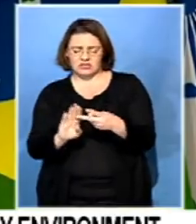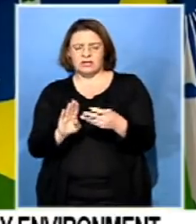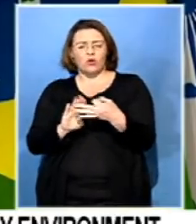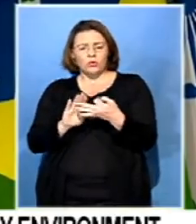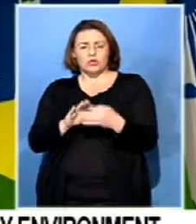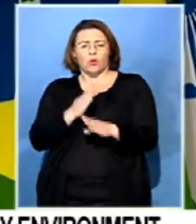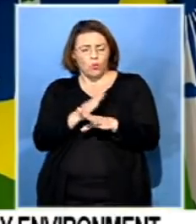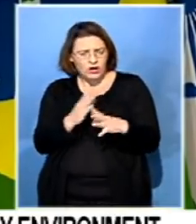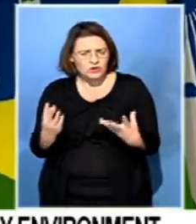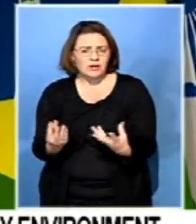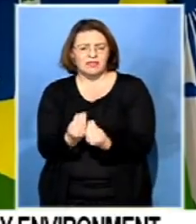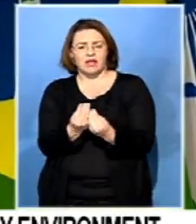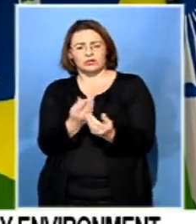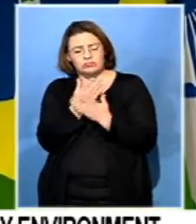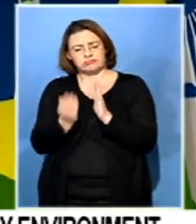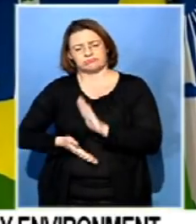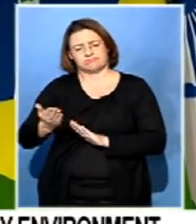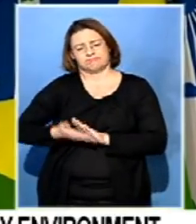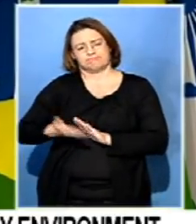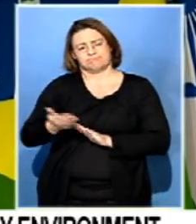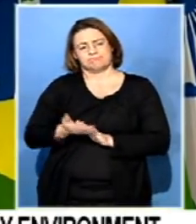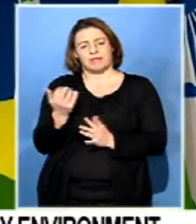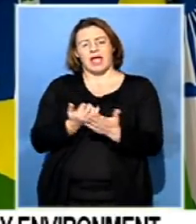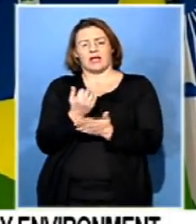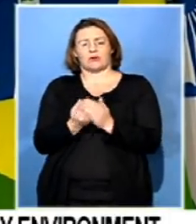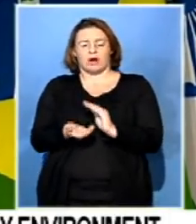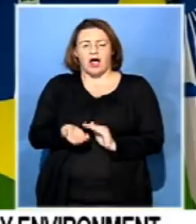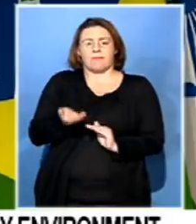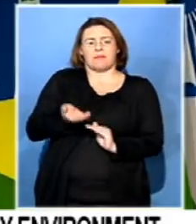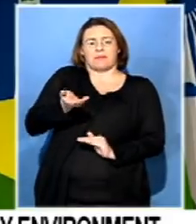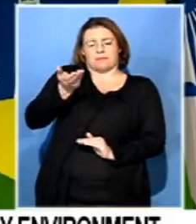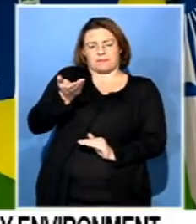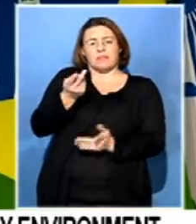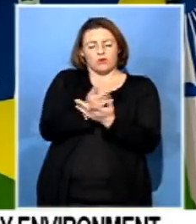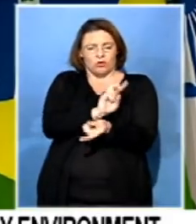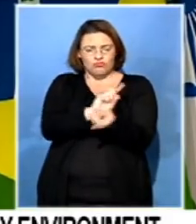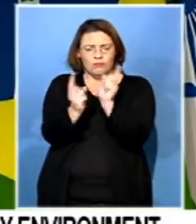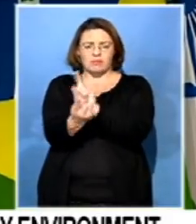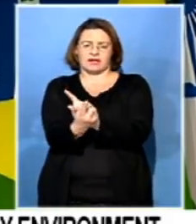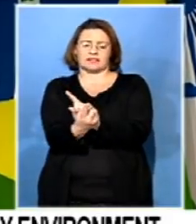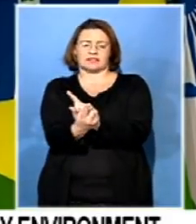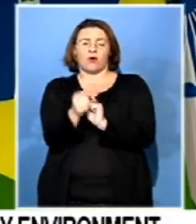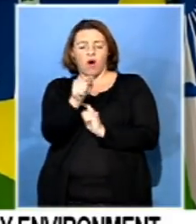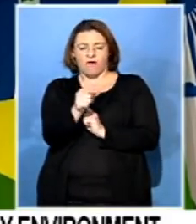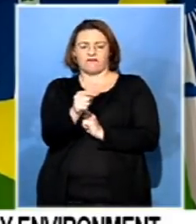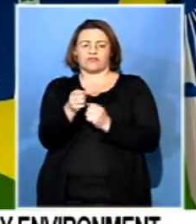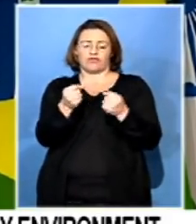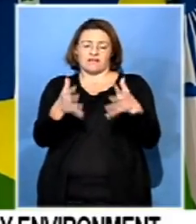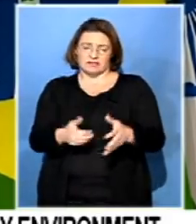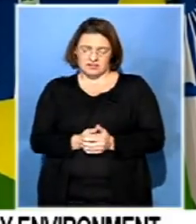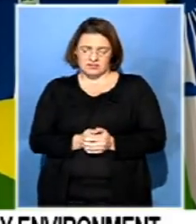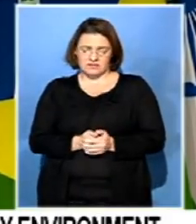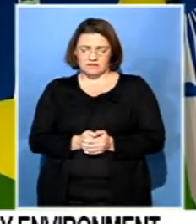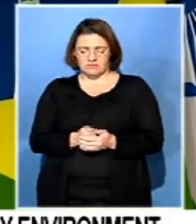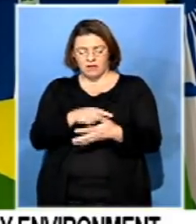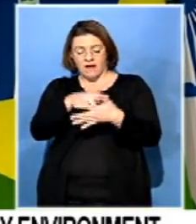joint efforts to accelerate economic upgrading and the replacement of growth drivers. Our